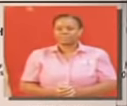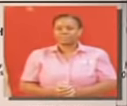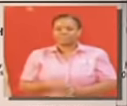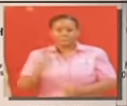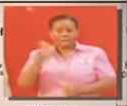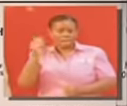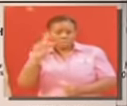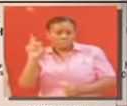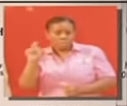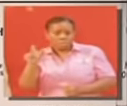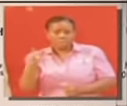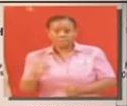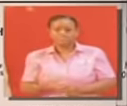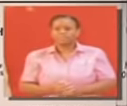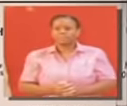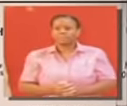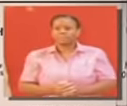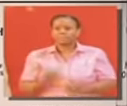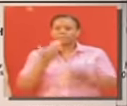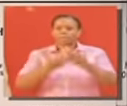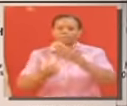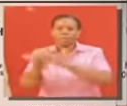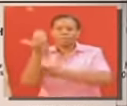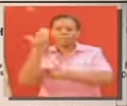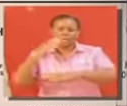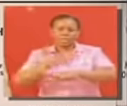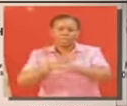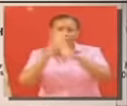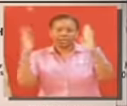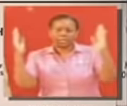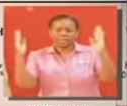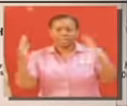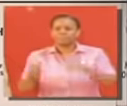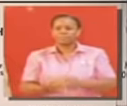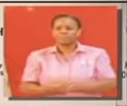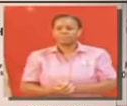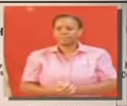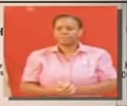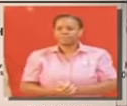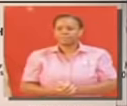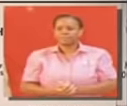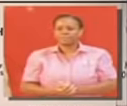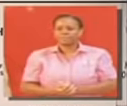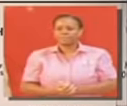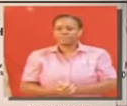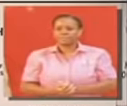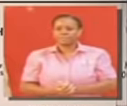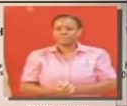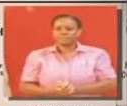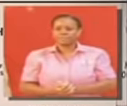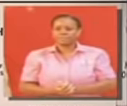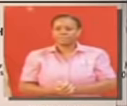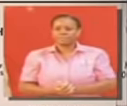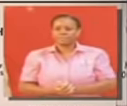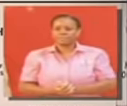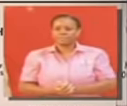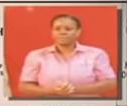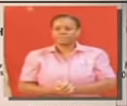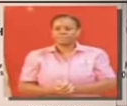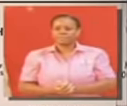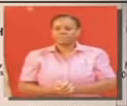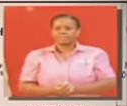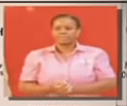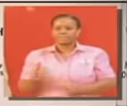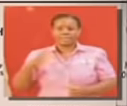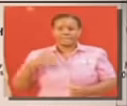Hi, good morning. General from Newsday. The Council of Evangelical Churches has asked